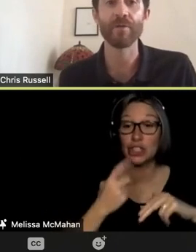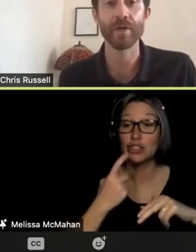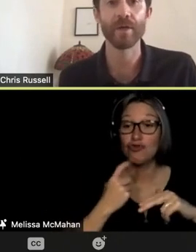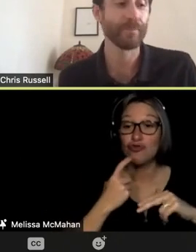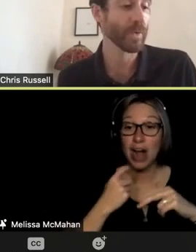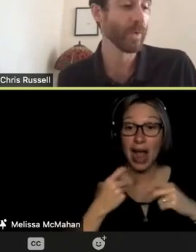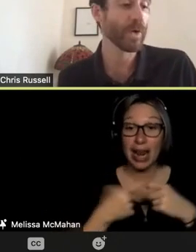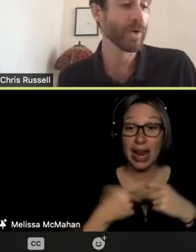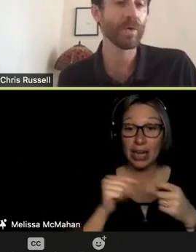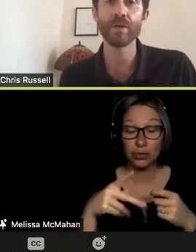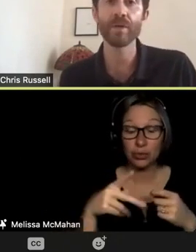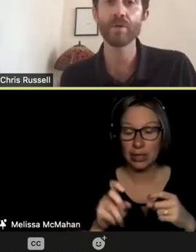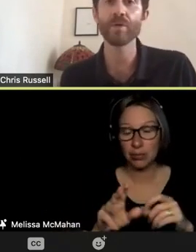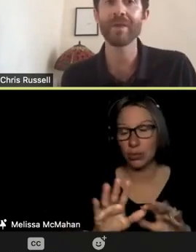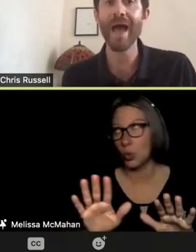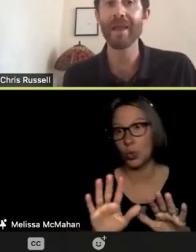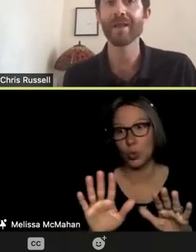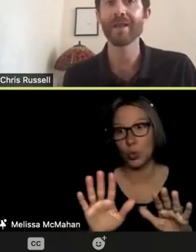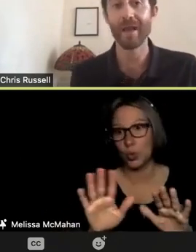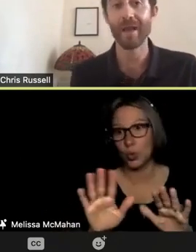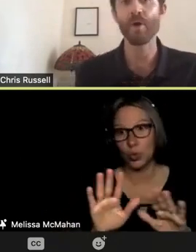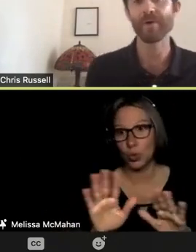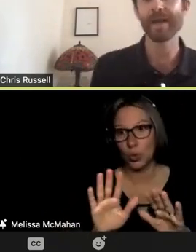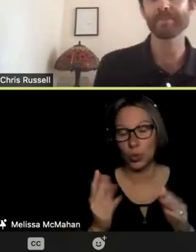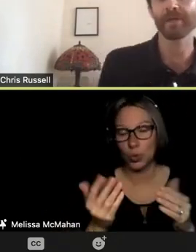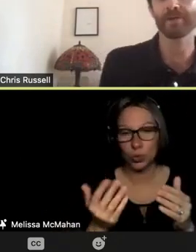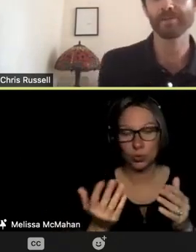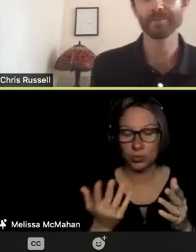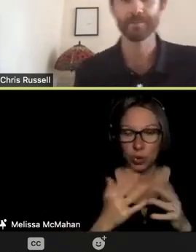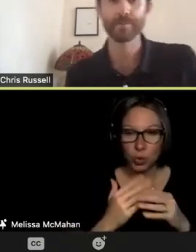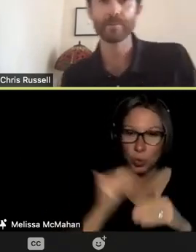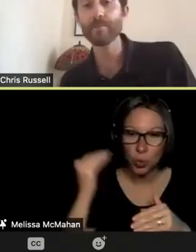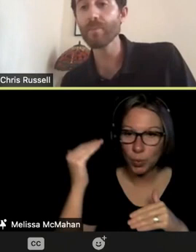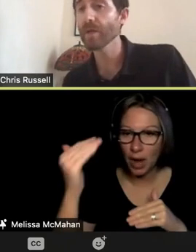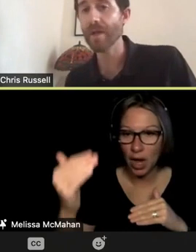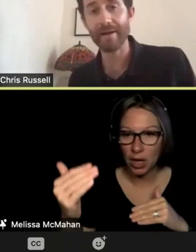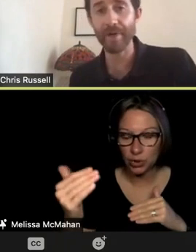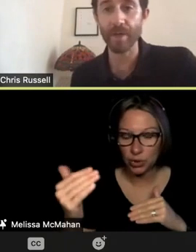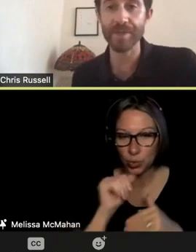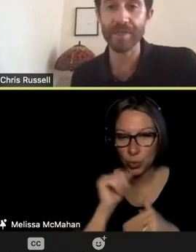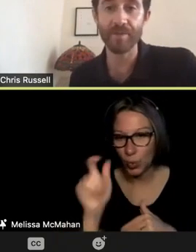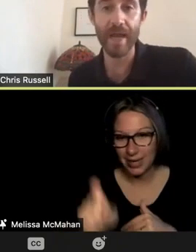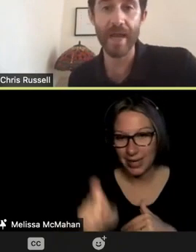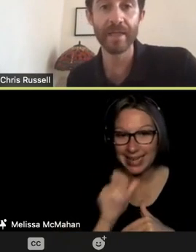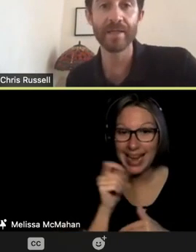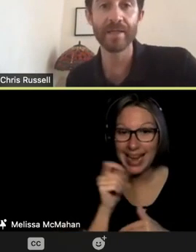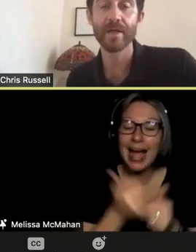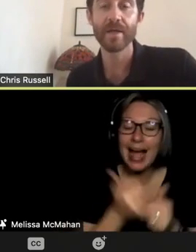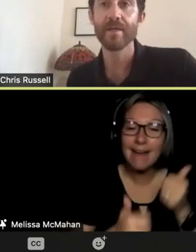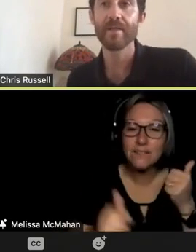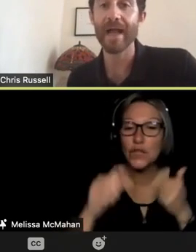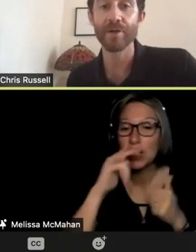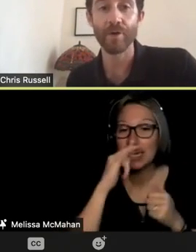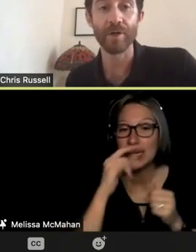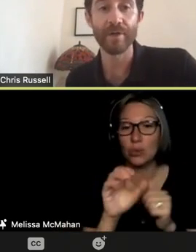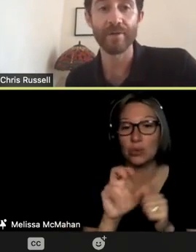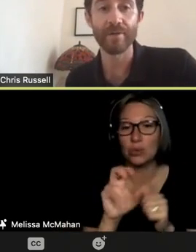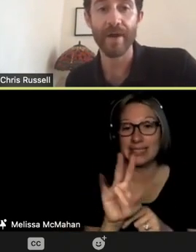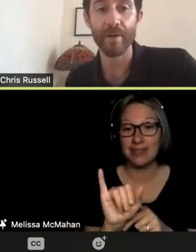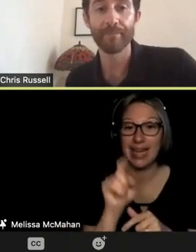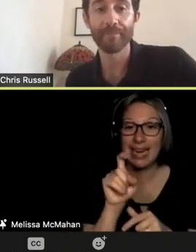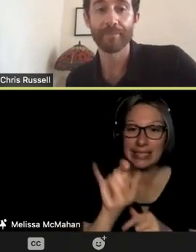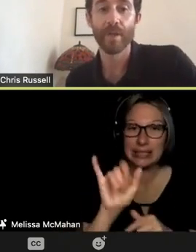it's overkill. We don't need to do that kind of over-adaptation. Not every kid with CVI needs that